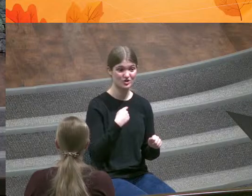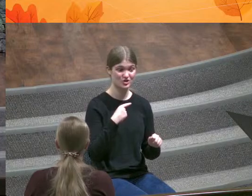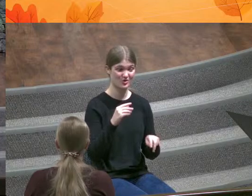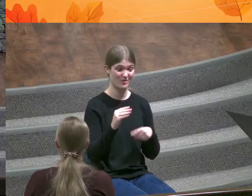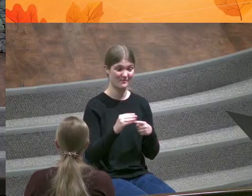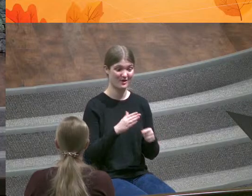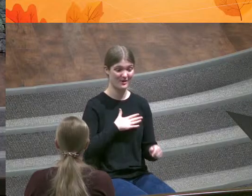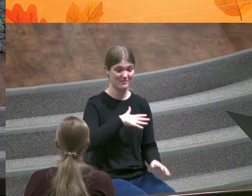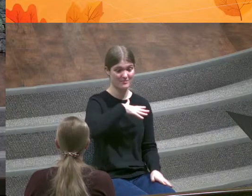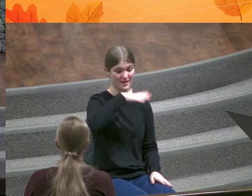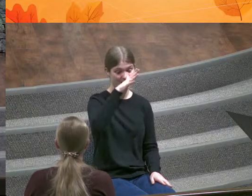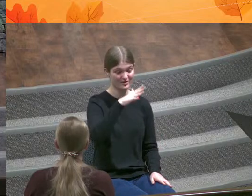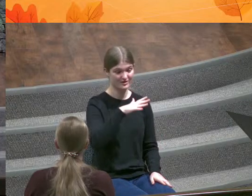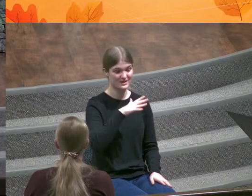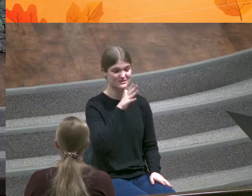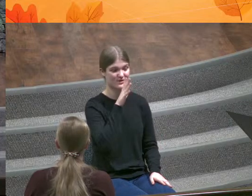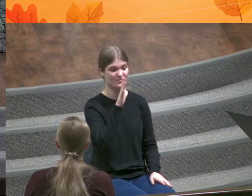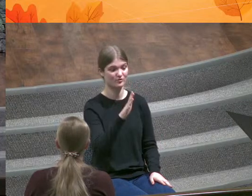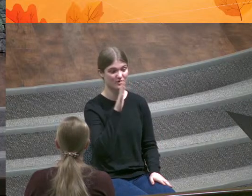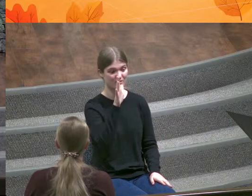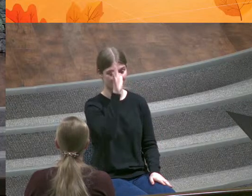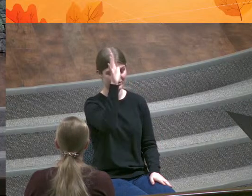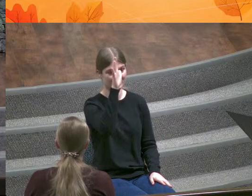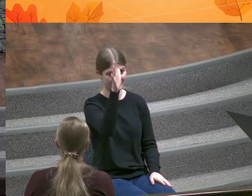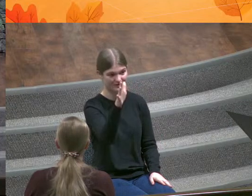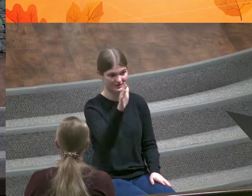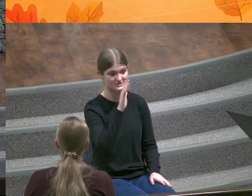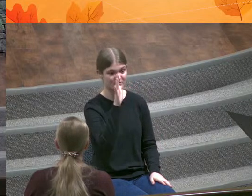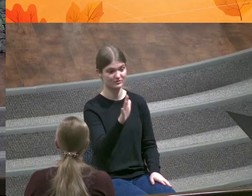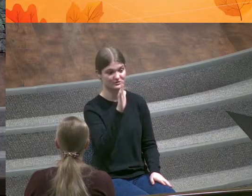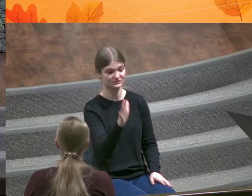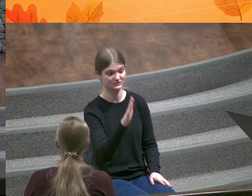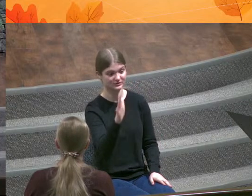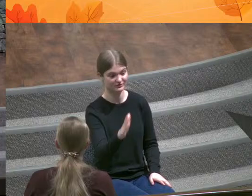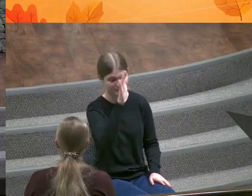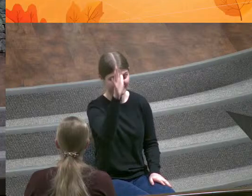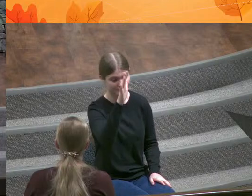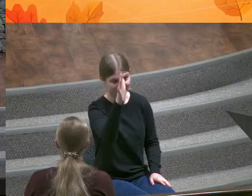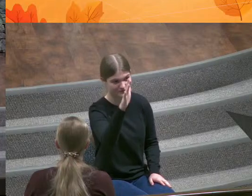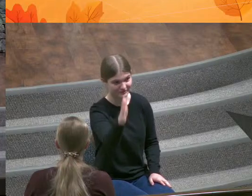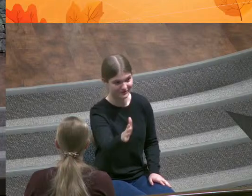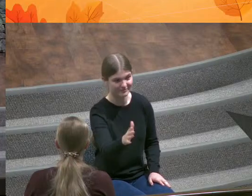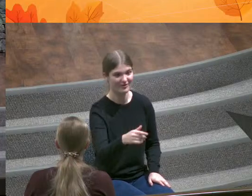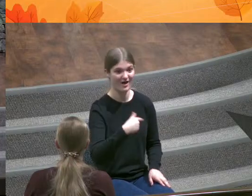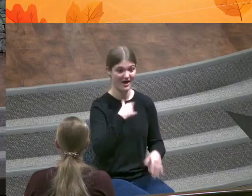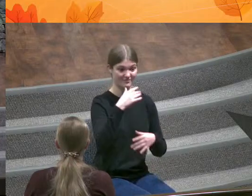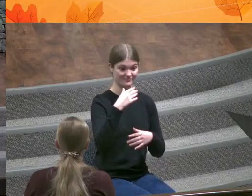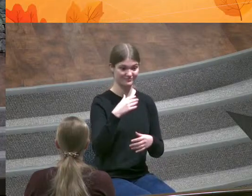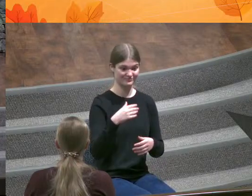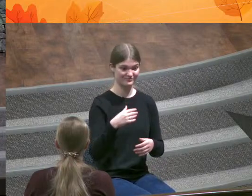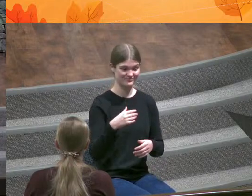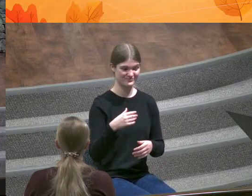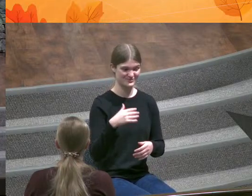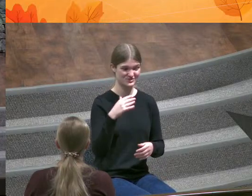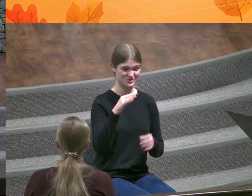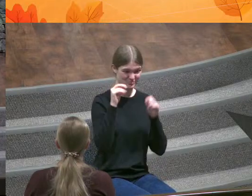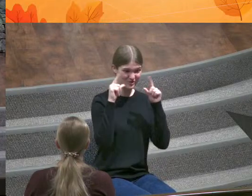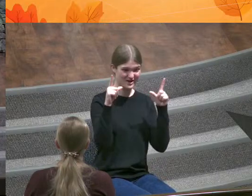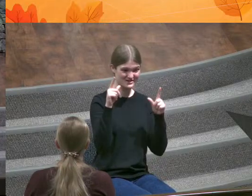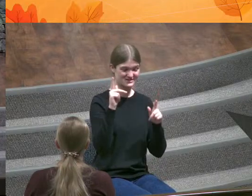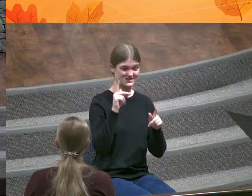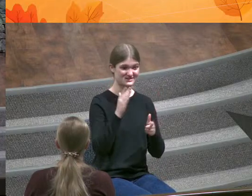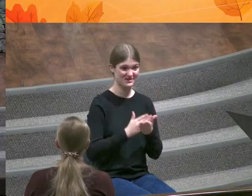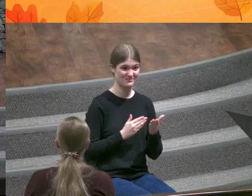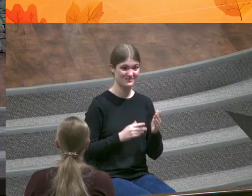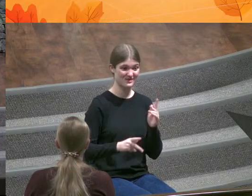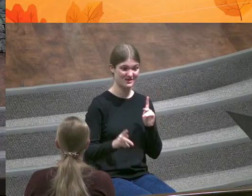bit about my great-grandparents, and that's about it. I'm impressed with people. That's me, by the way. I'm impressed with people that can go way, way, way back. Maybe